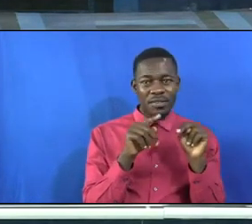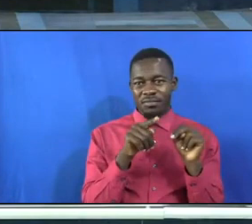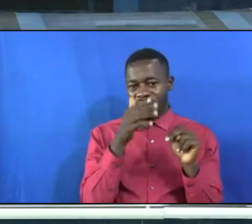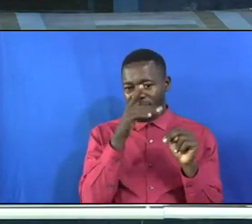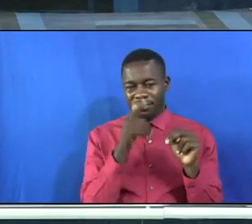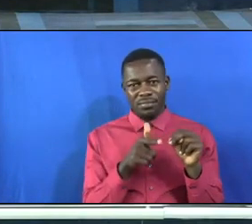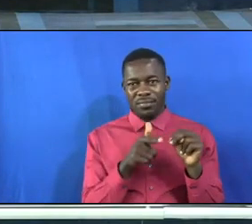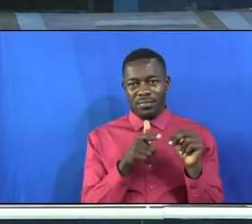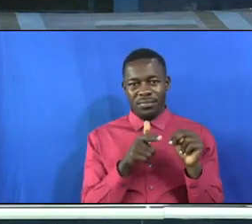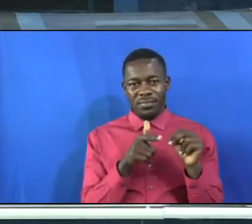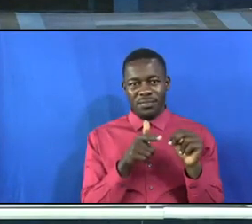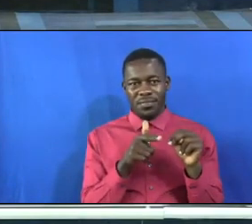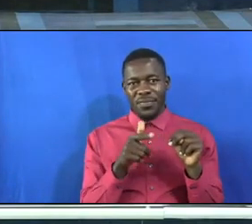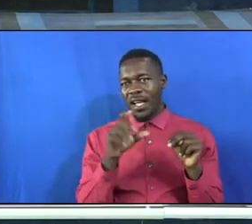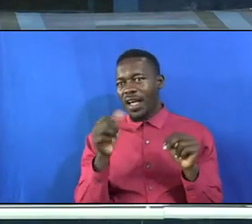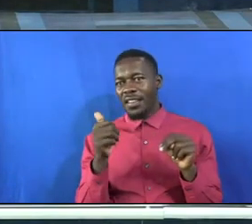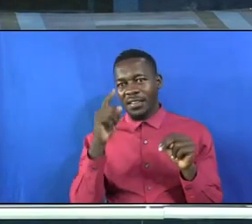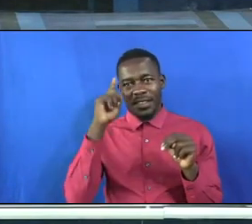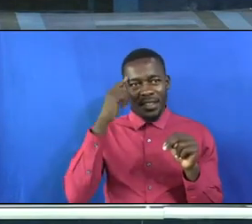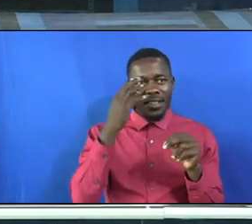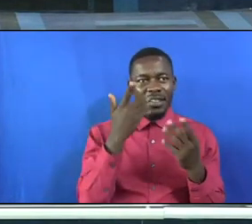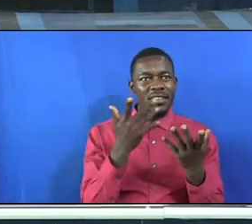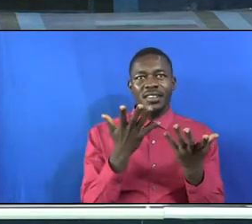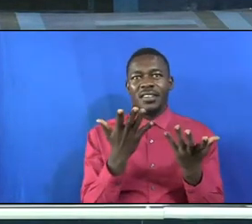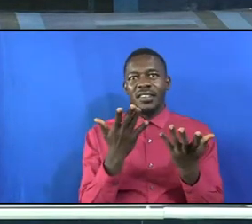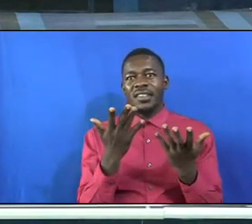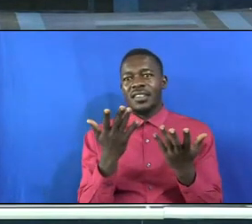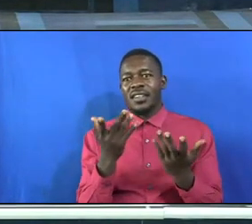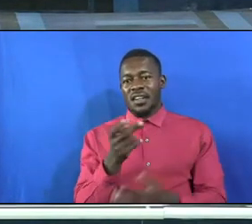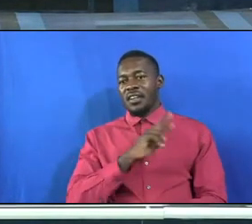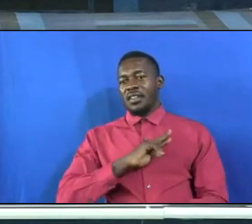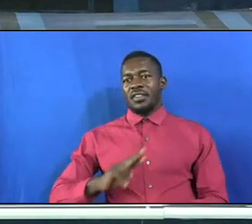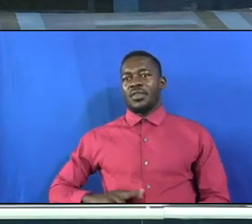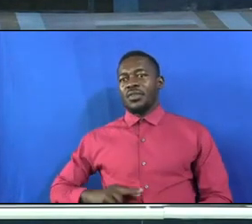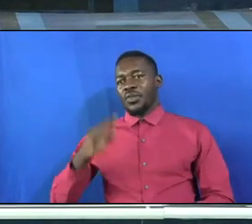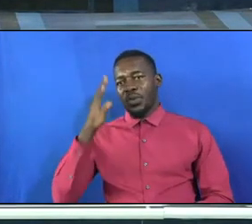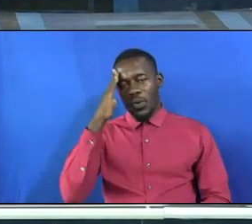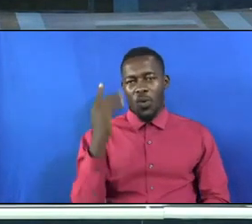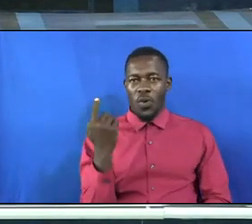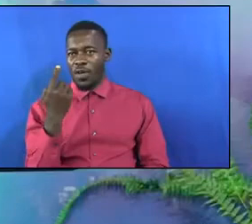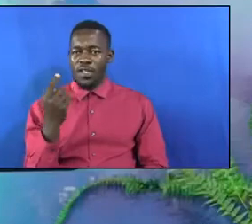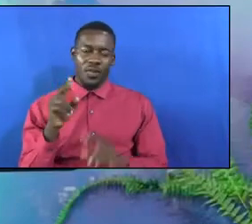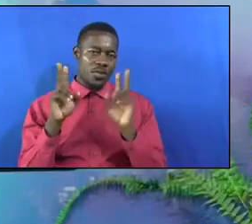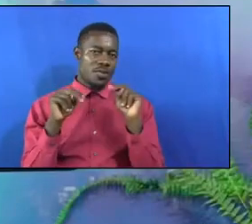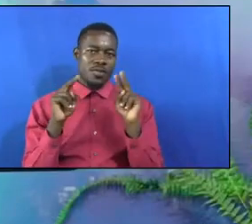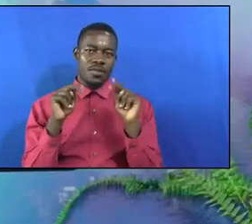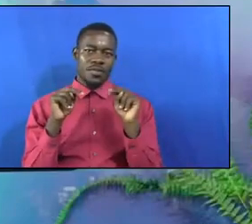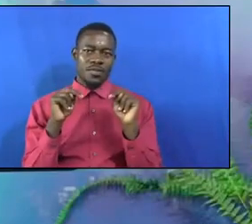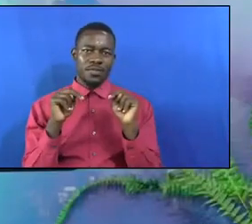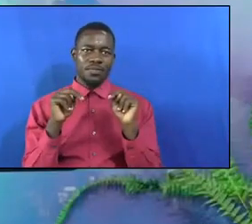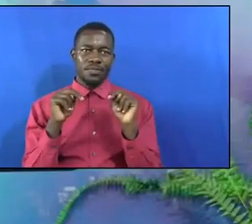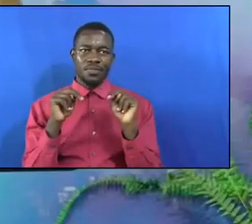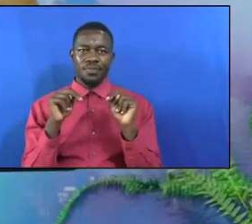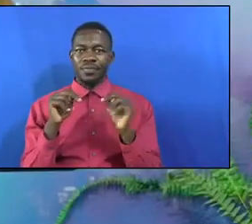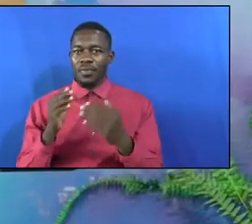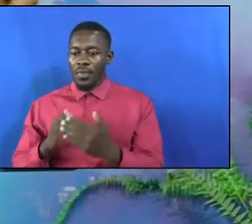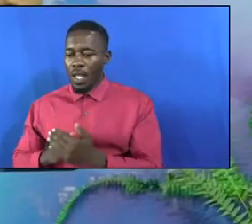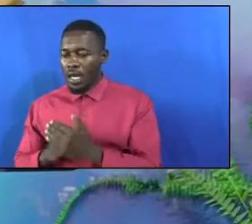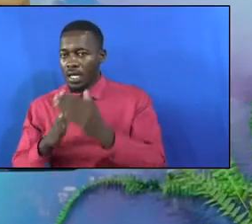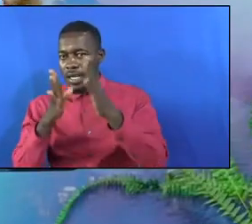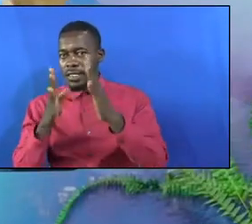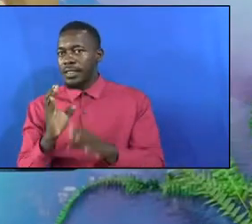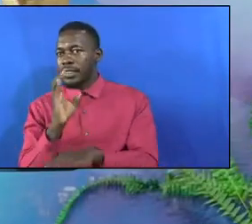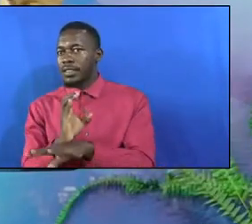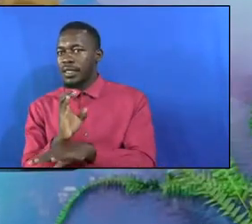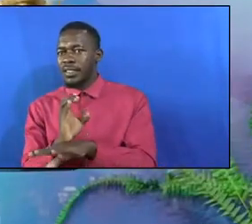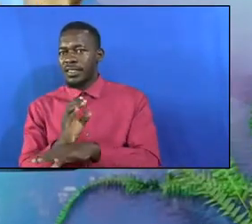these ones, they will bring out people from the religion that we know. And so, the leaders of the church,